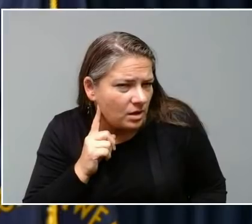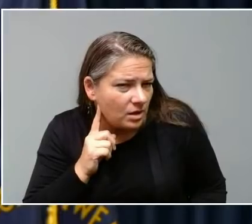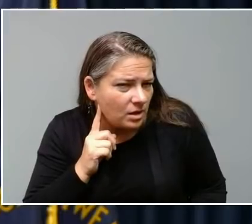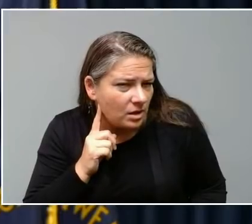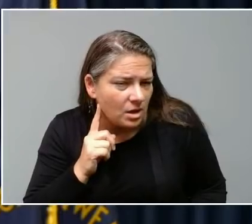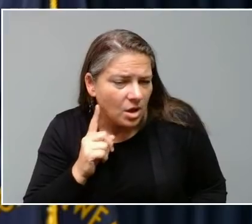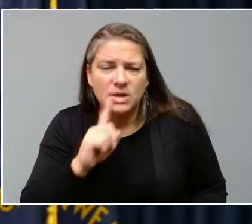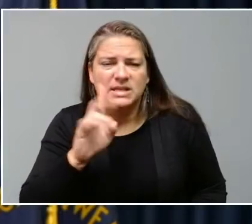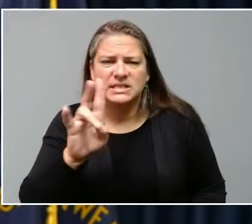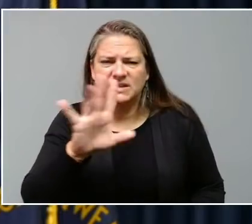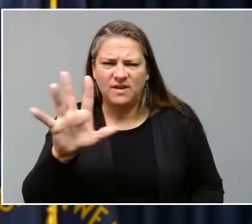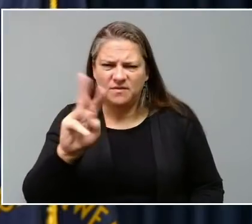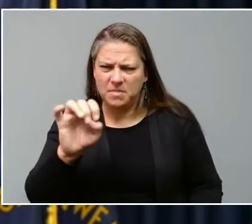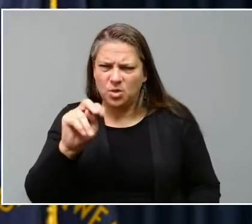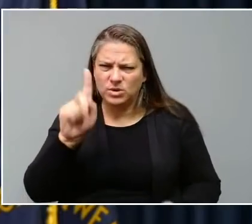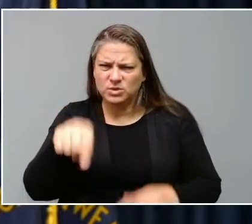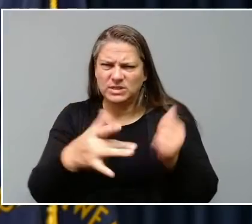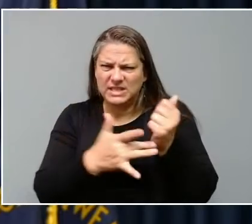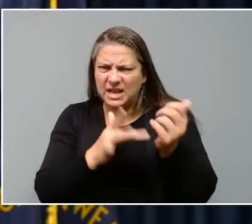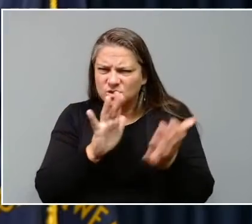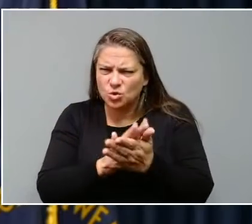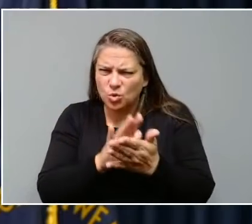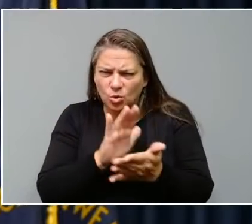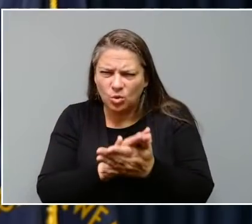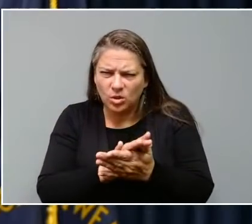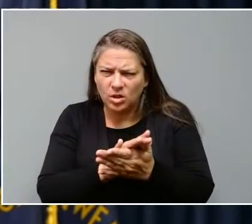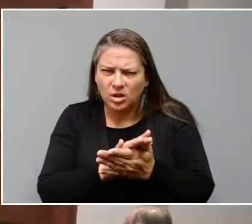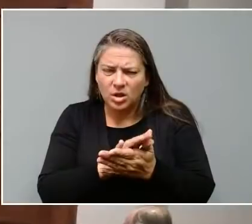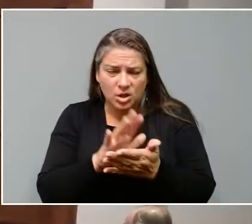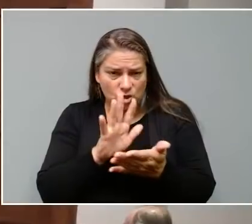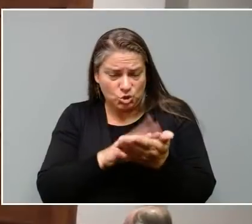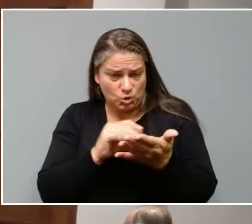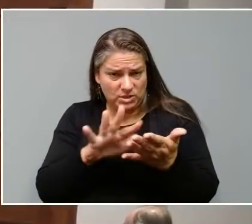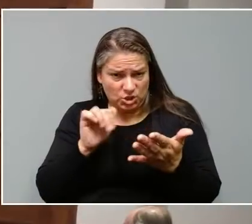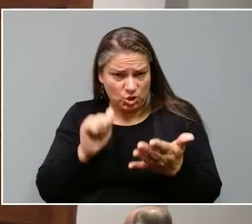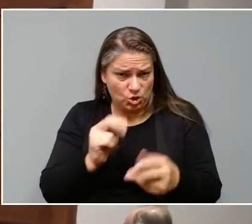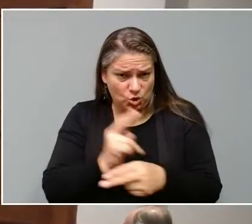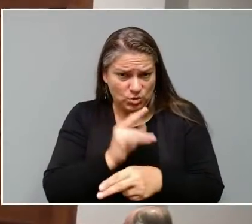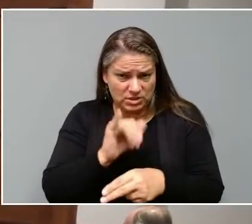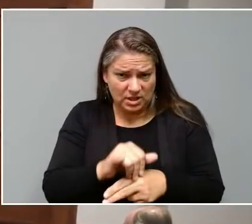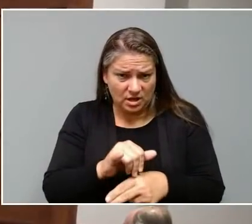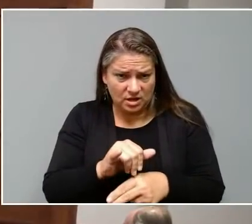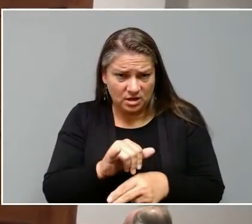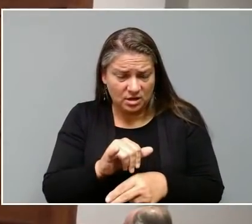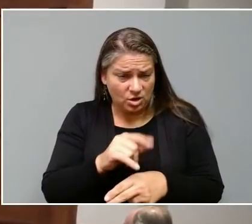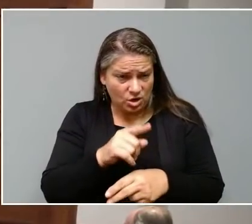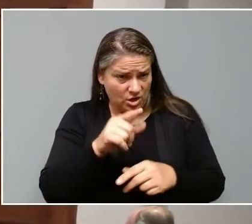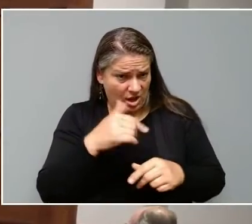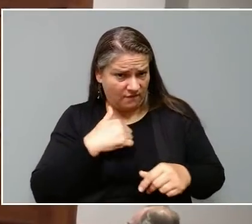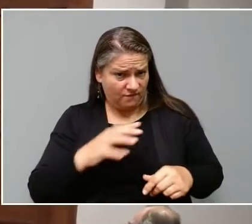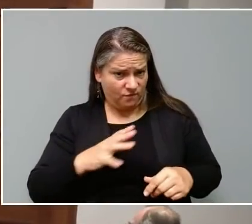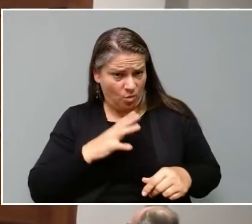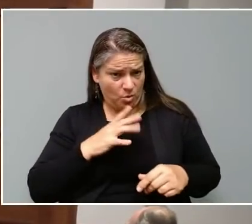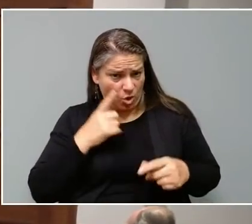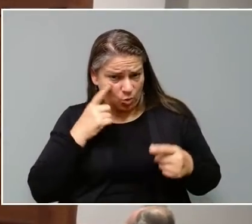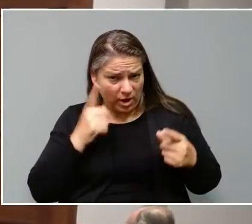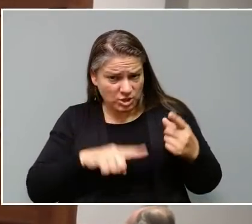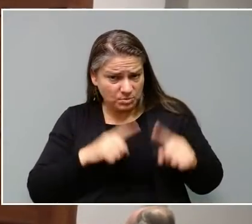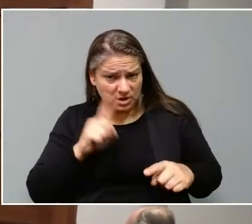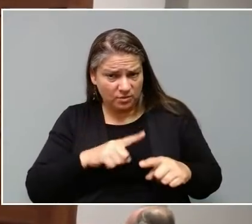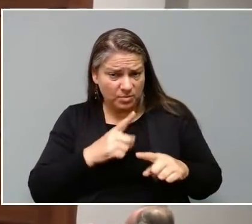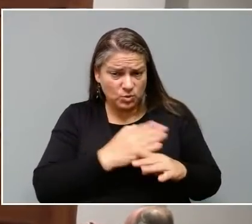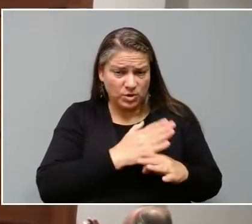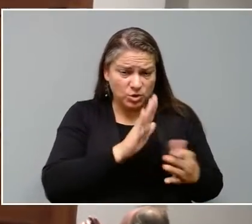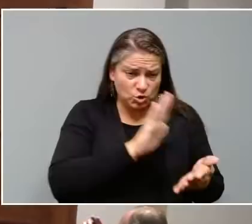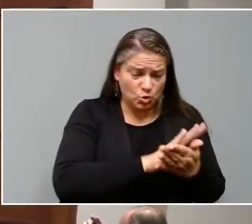Is that obviously those students could feed into some of that industry? Is there a formal arrangement between the schools and the businesses,